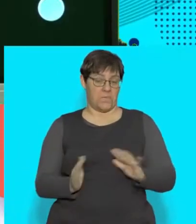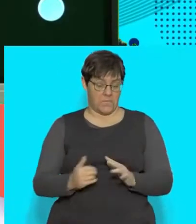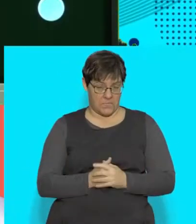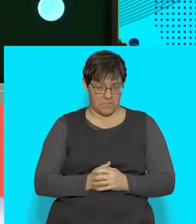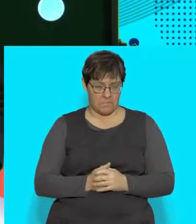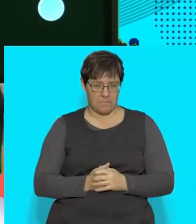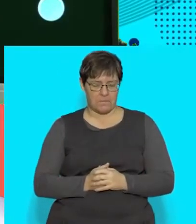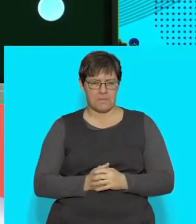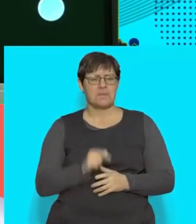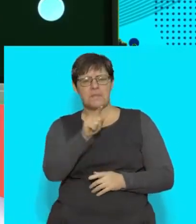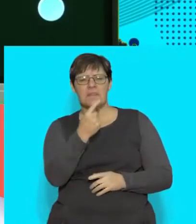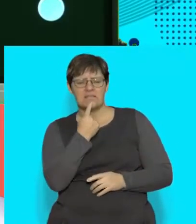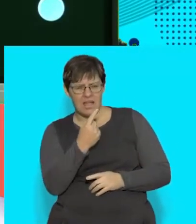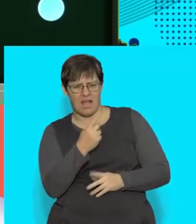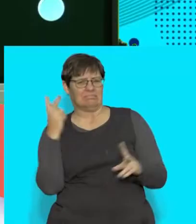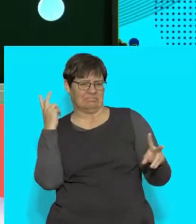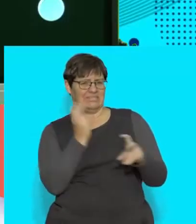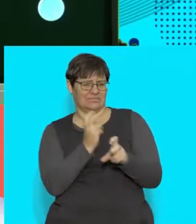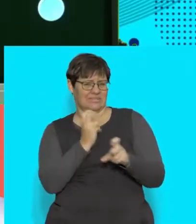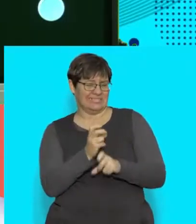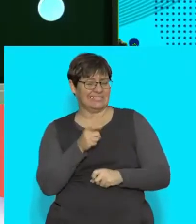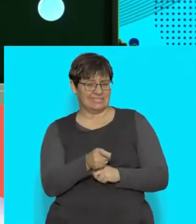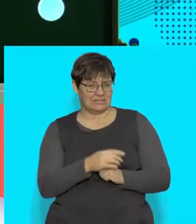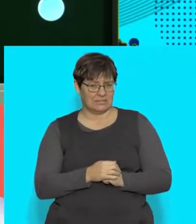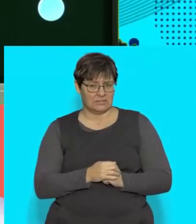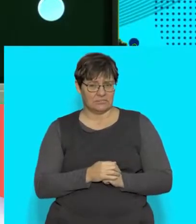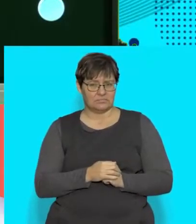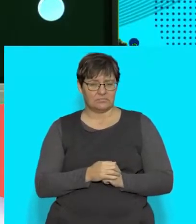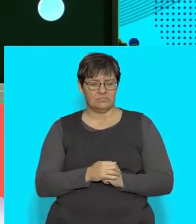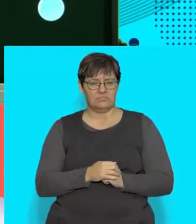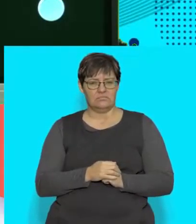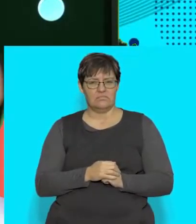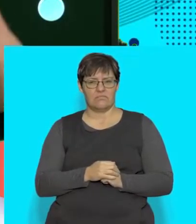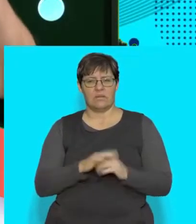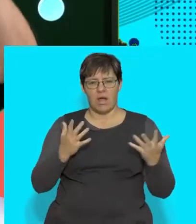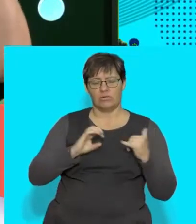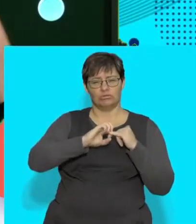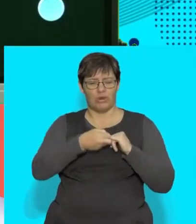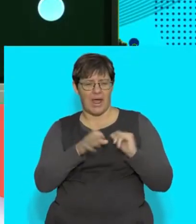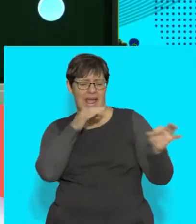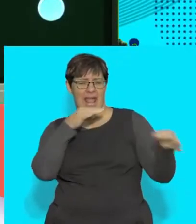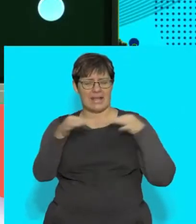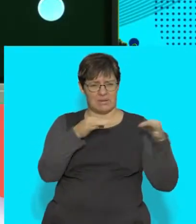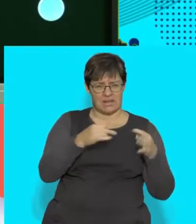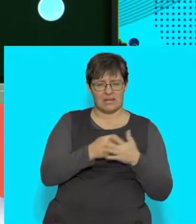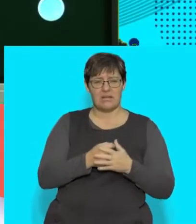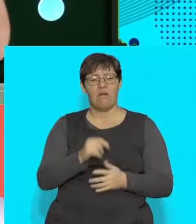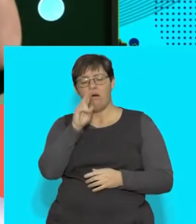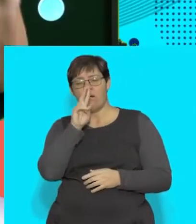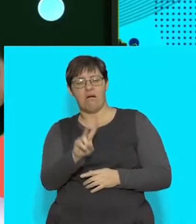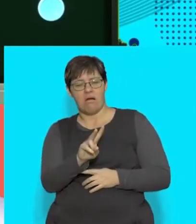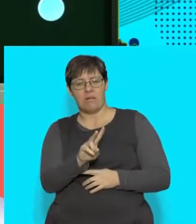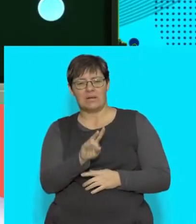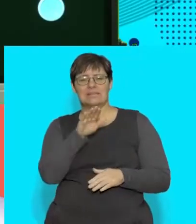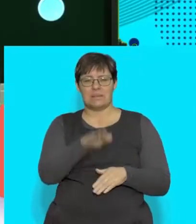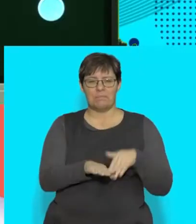functions. And this is, as I said to you, quite a difficult, thing to try and explain, to look at, but we're just